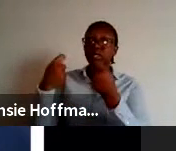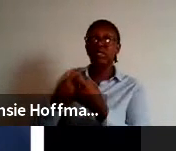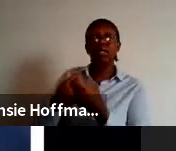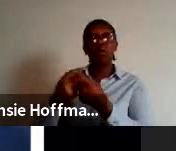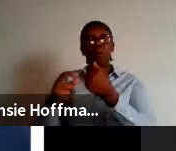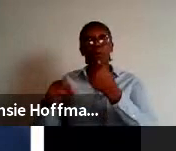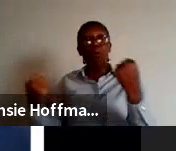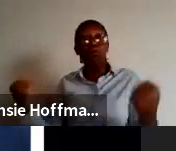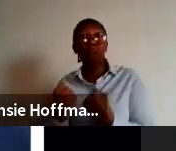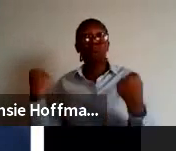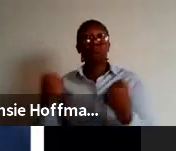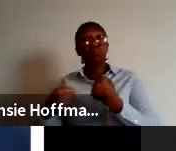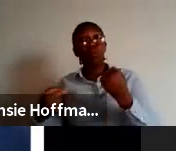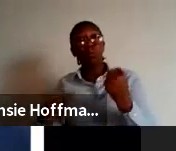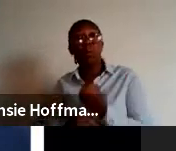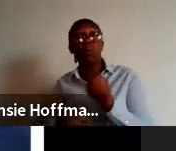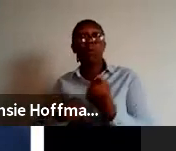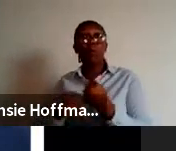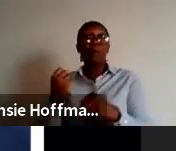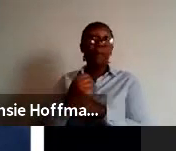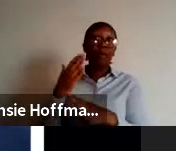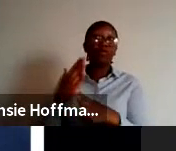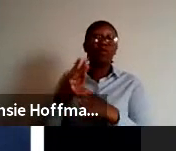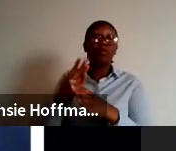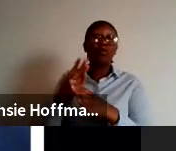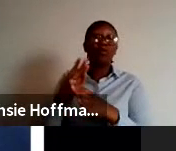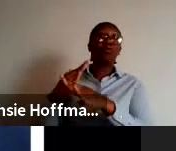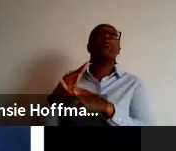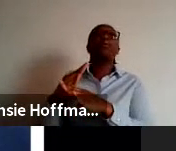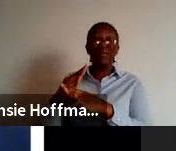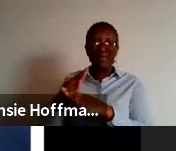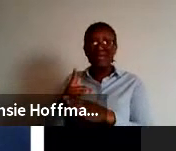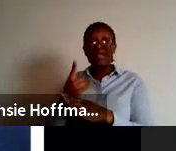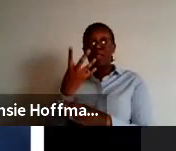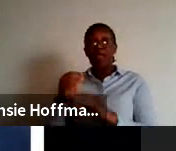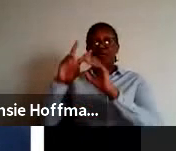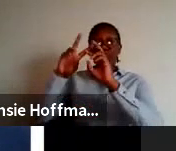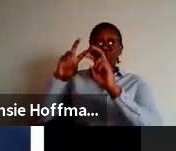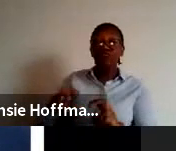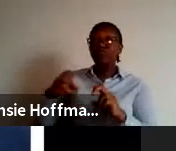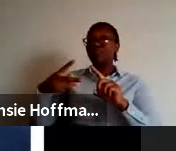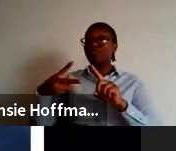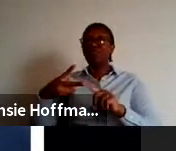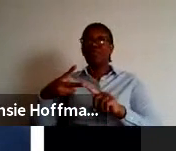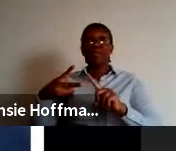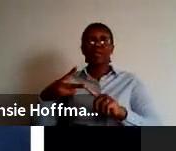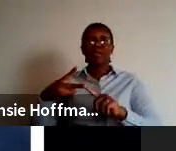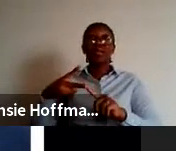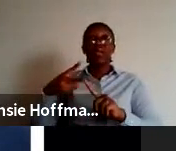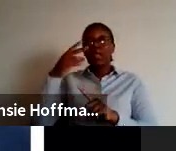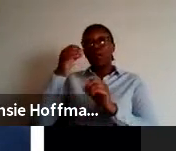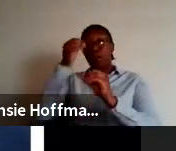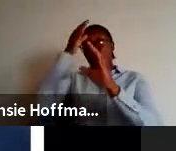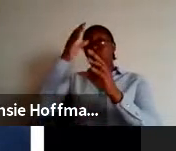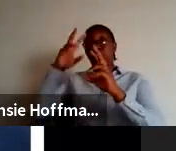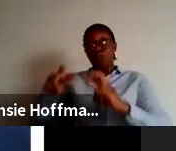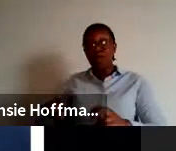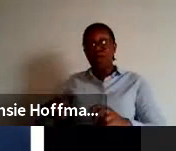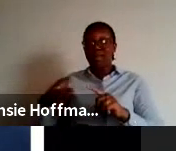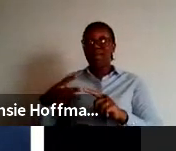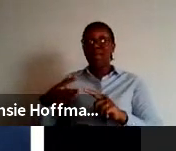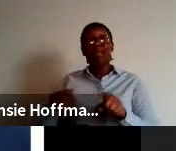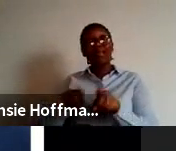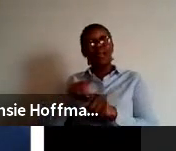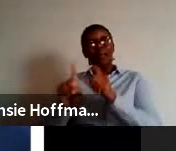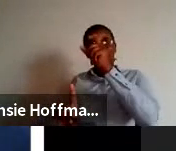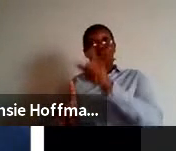of customs and excise, enforcement investigation, and research. Patrick also represents SARS in